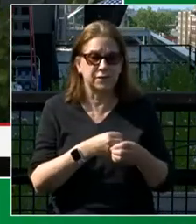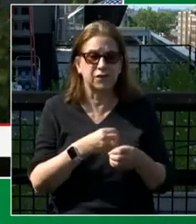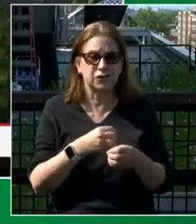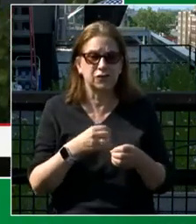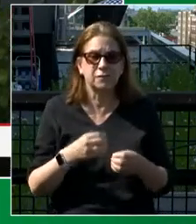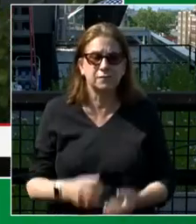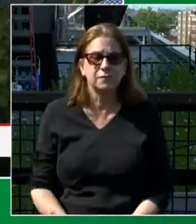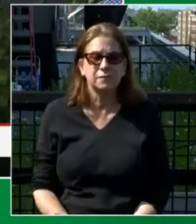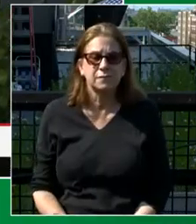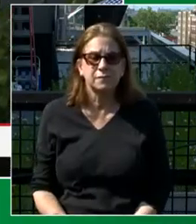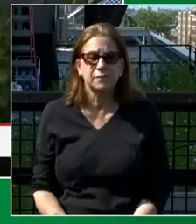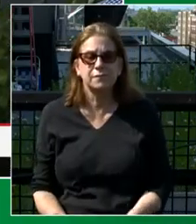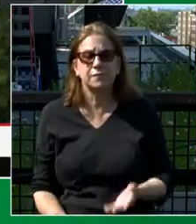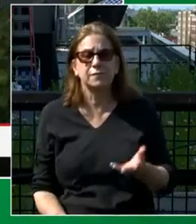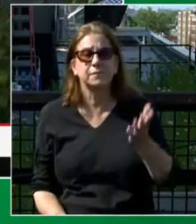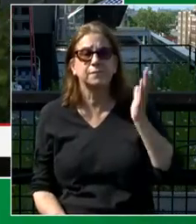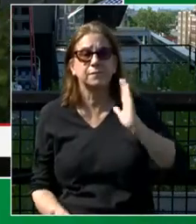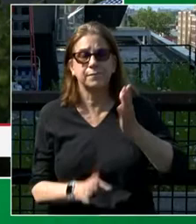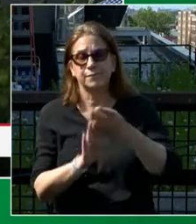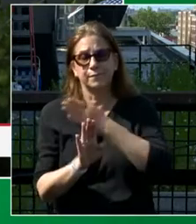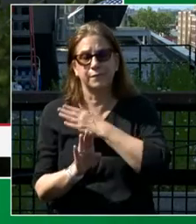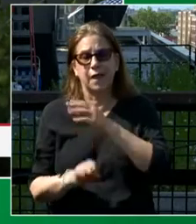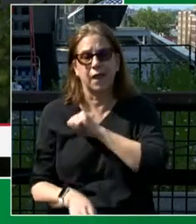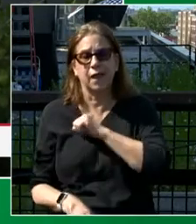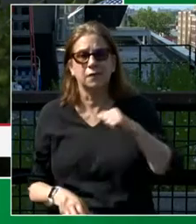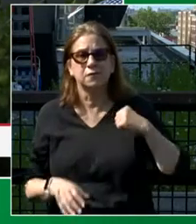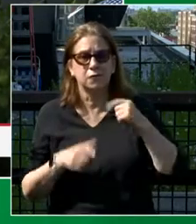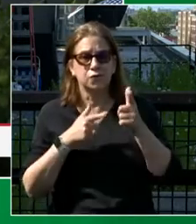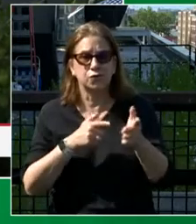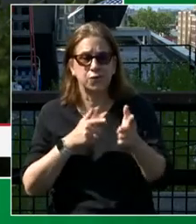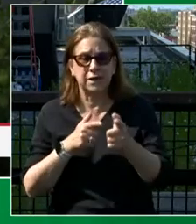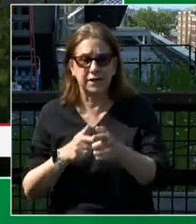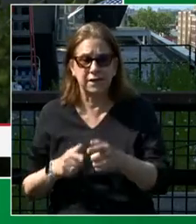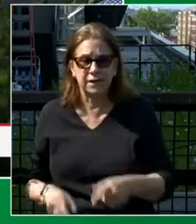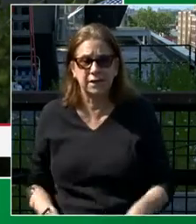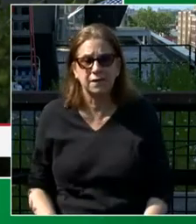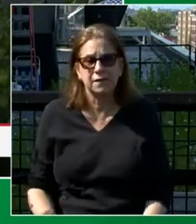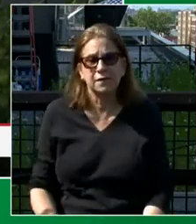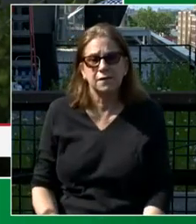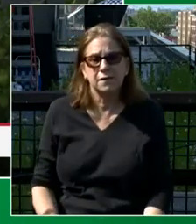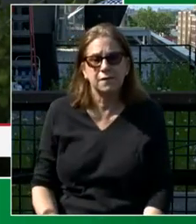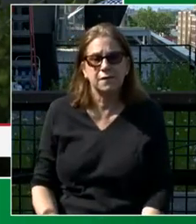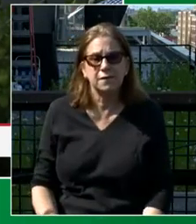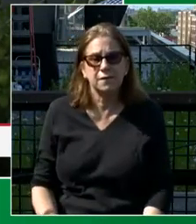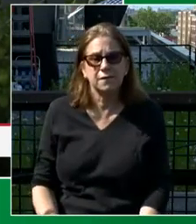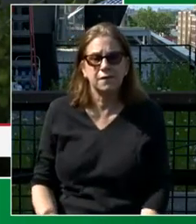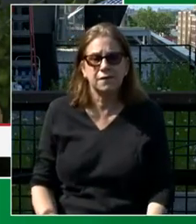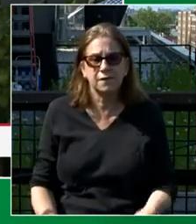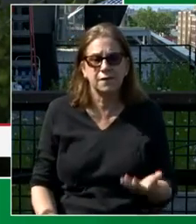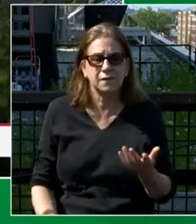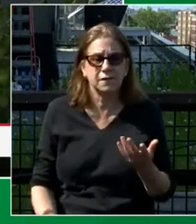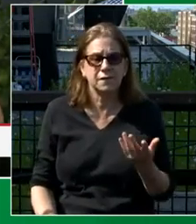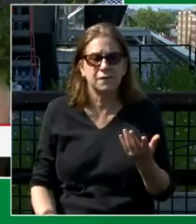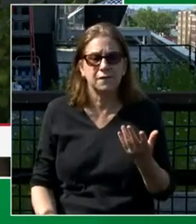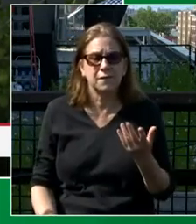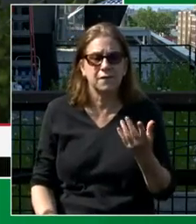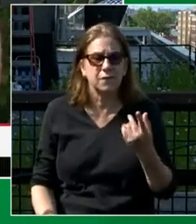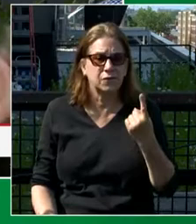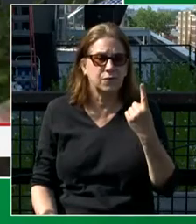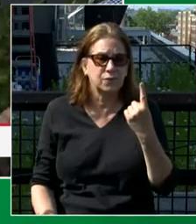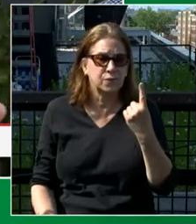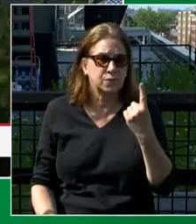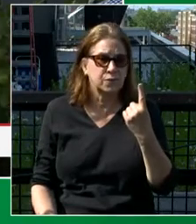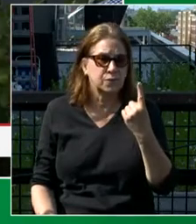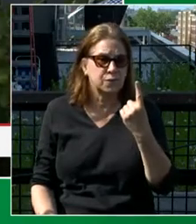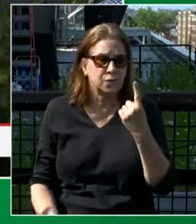incident. And so originally it was just like a single dinner with 5 Asian American chefs, myself, Kevin Tian, Eric Brenner Yang, Peter Chang,